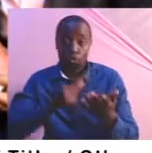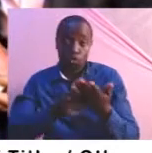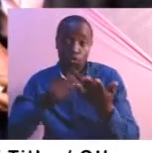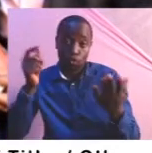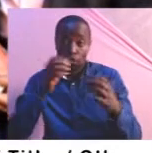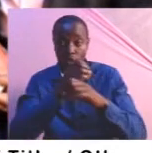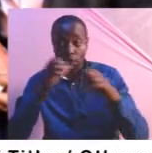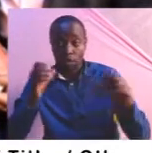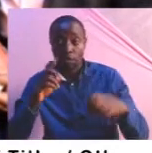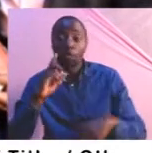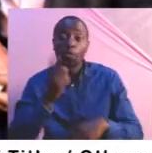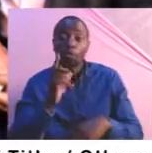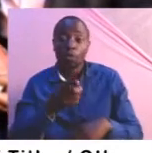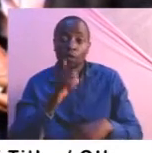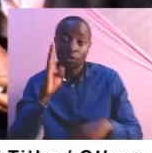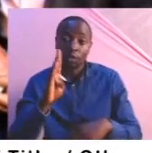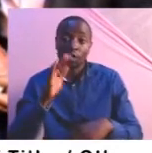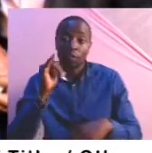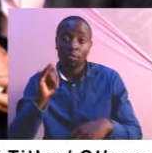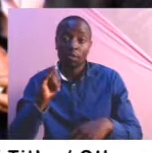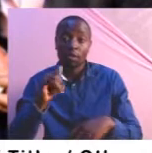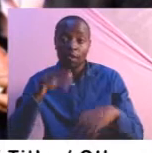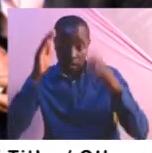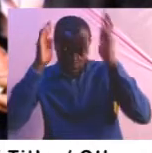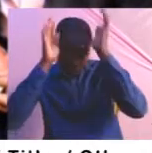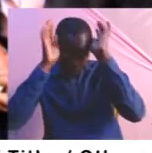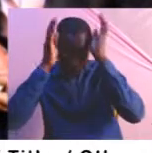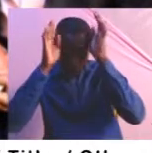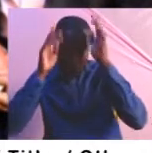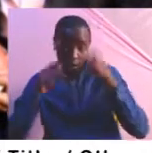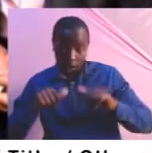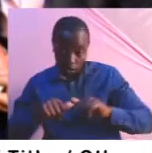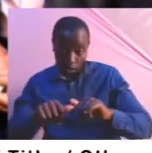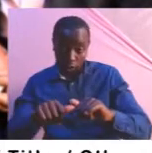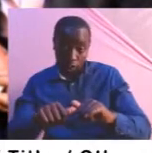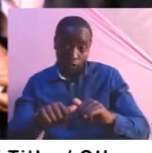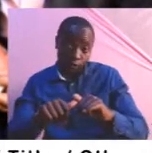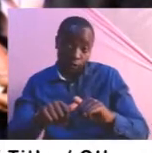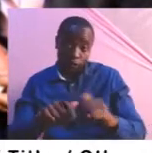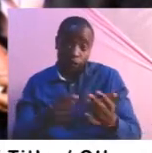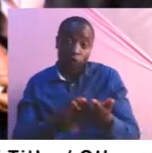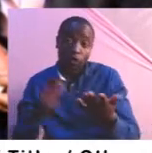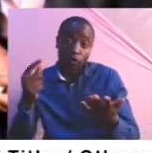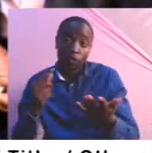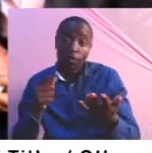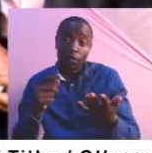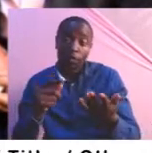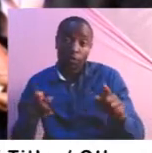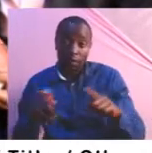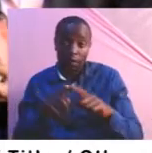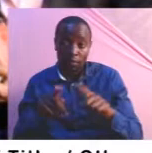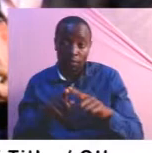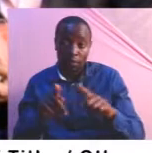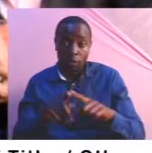the warning by the donkey, and still he went on. And not even just going, he went on even to